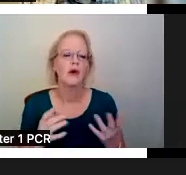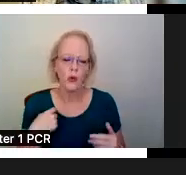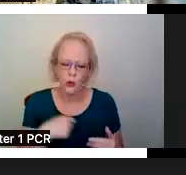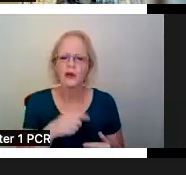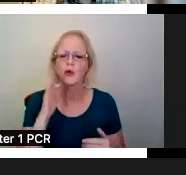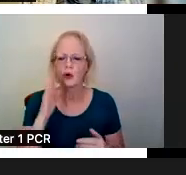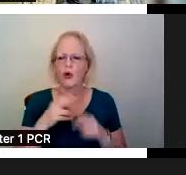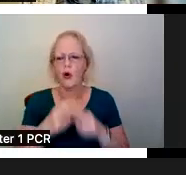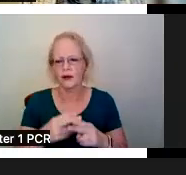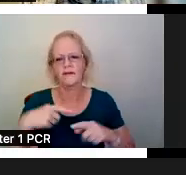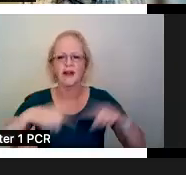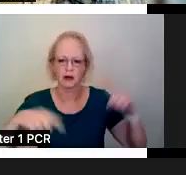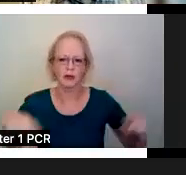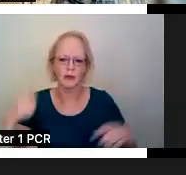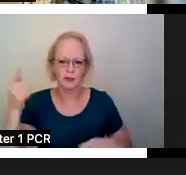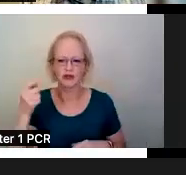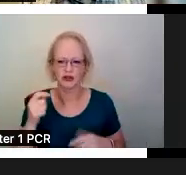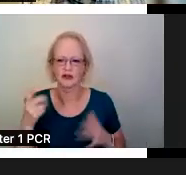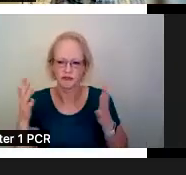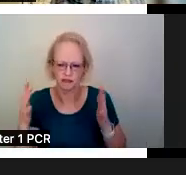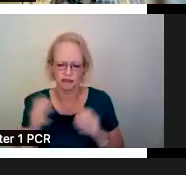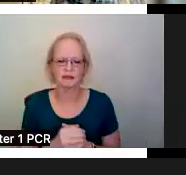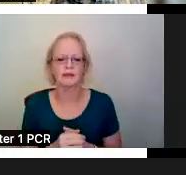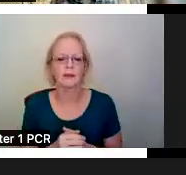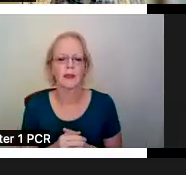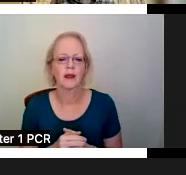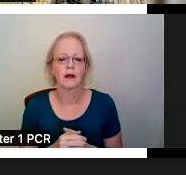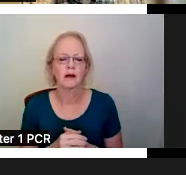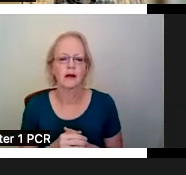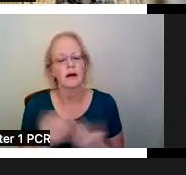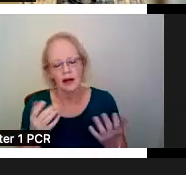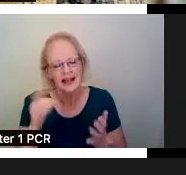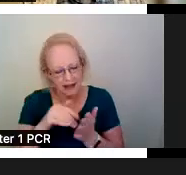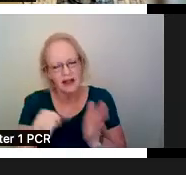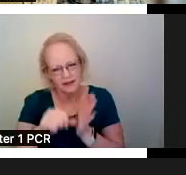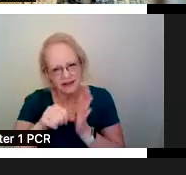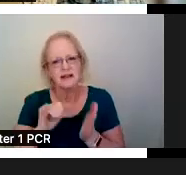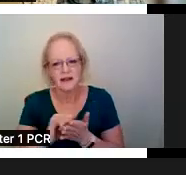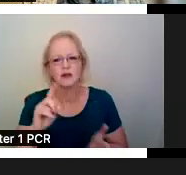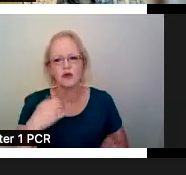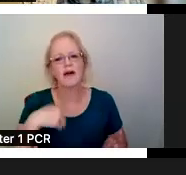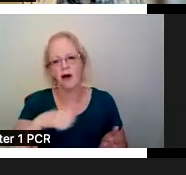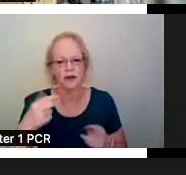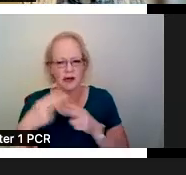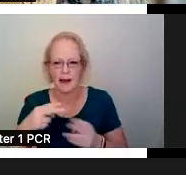variable pensions, but again, there are other ways of referring to them.